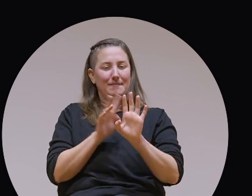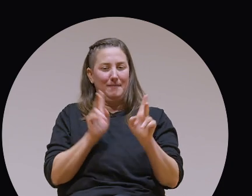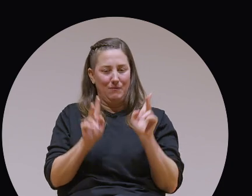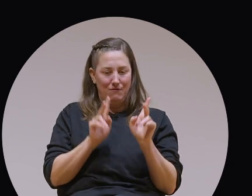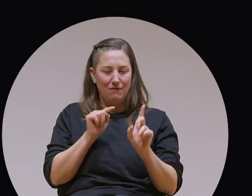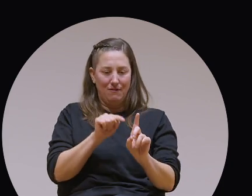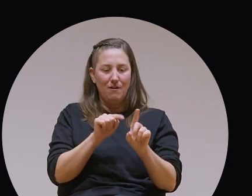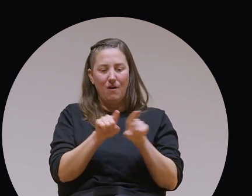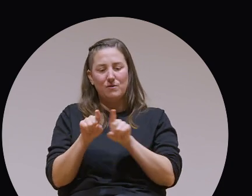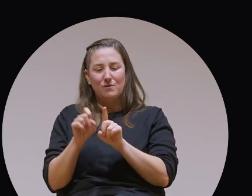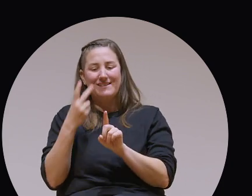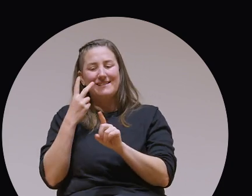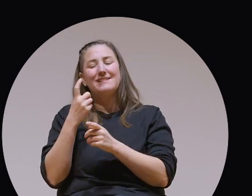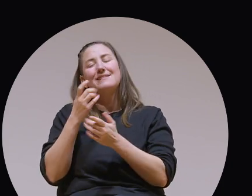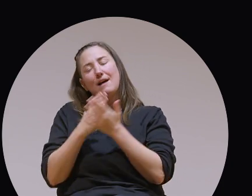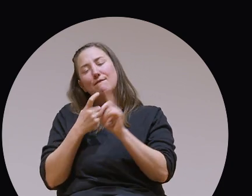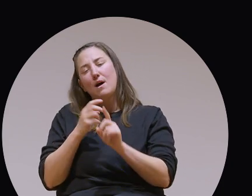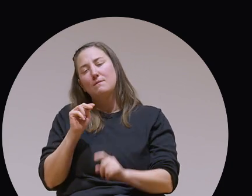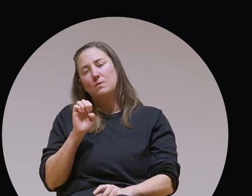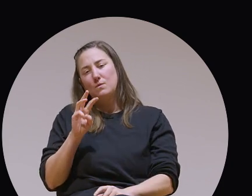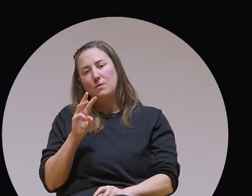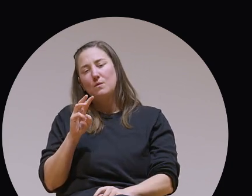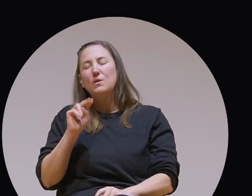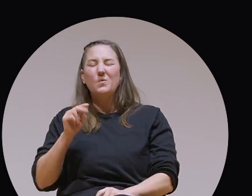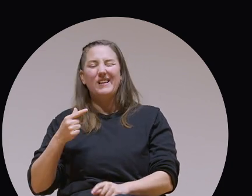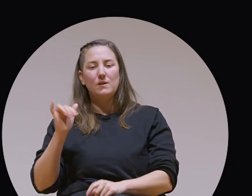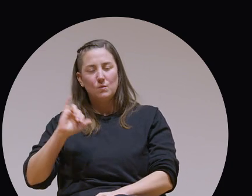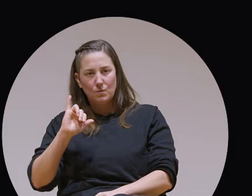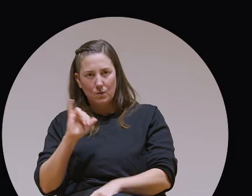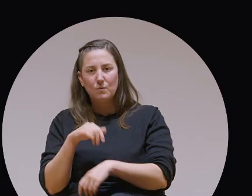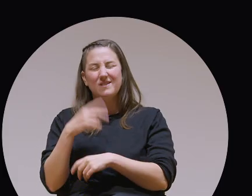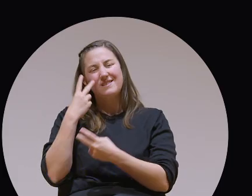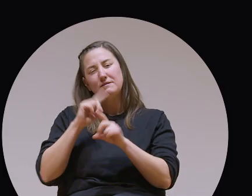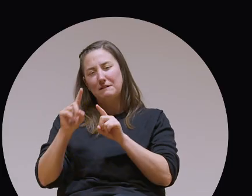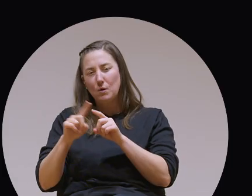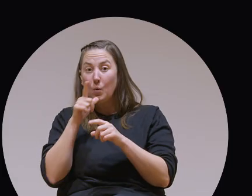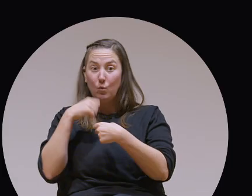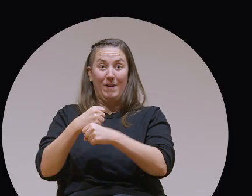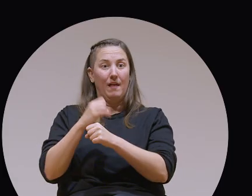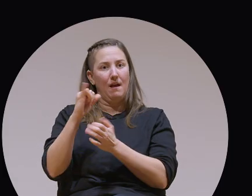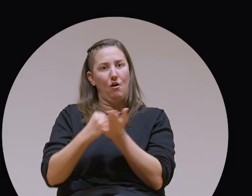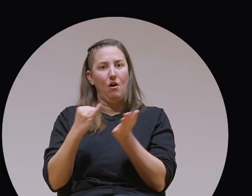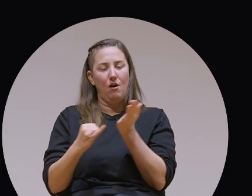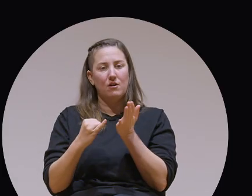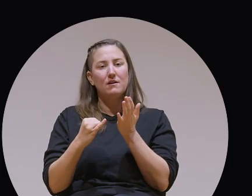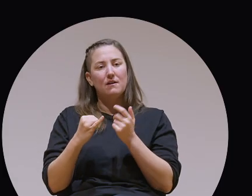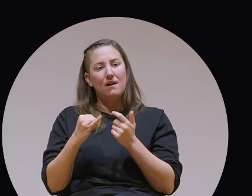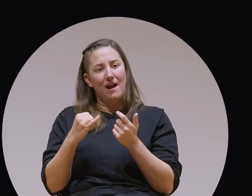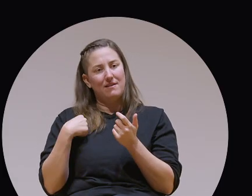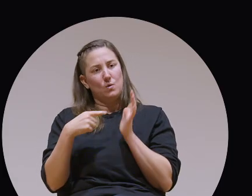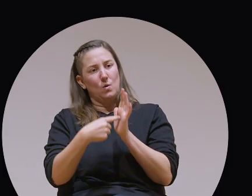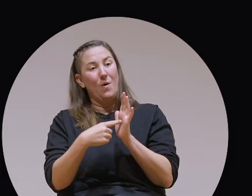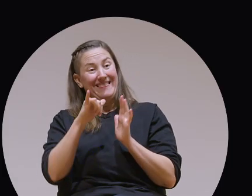but also some of the New Guinea peoples who are the relatives of the creators. And what they did was to say, this is now our